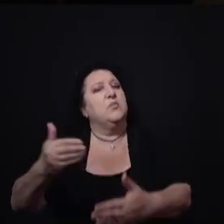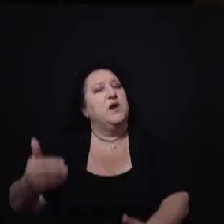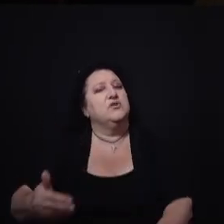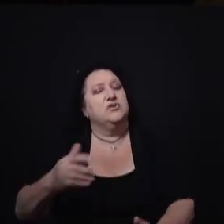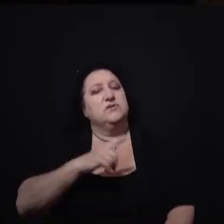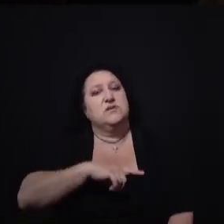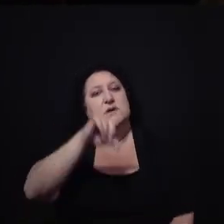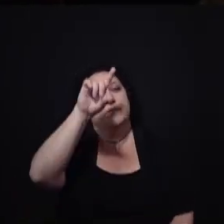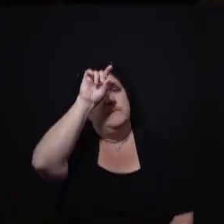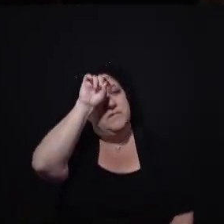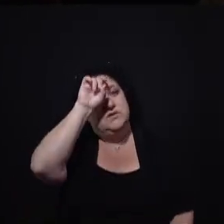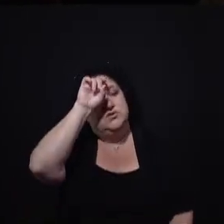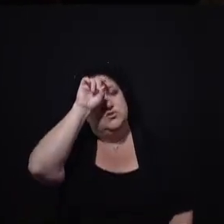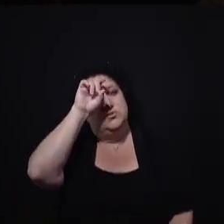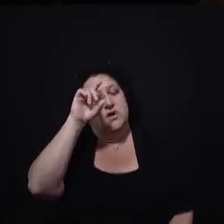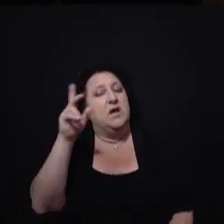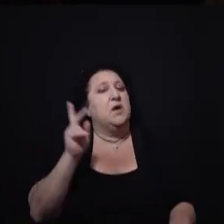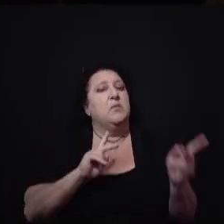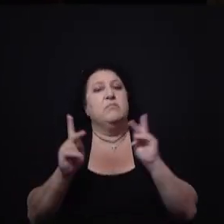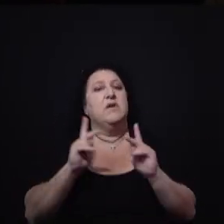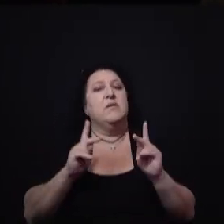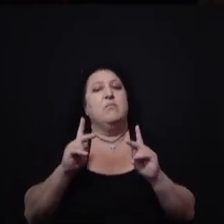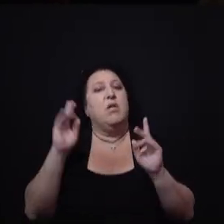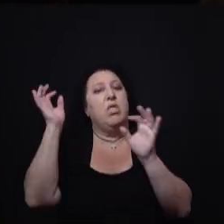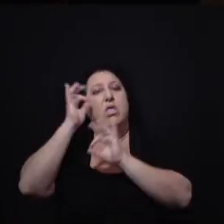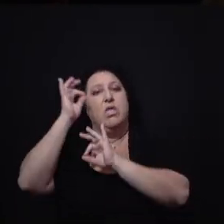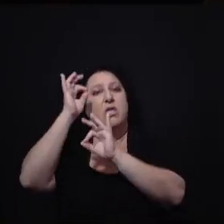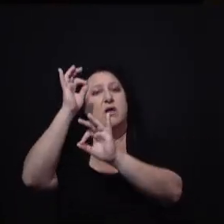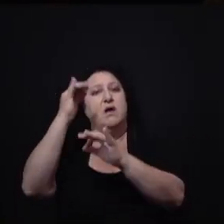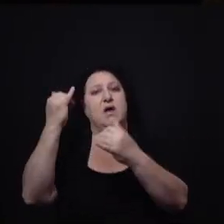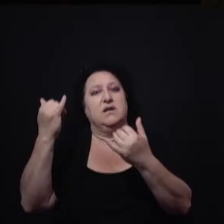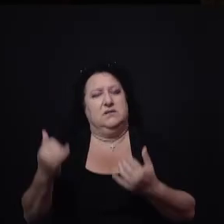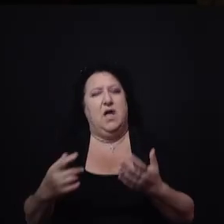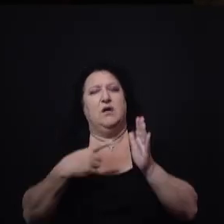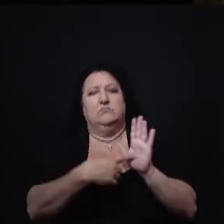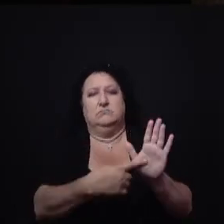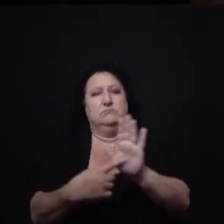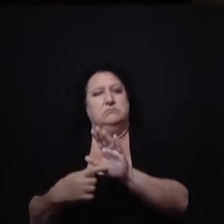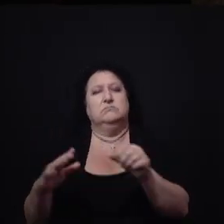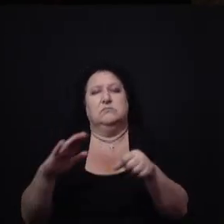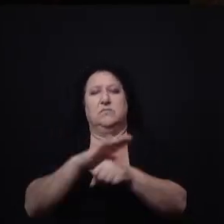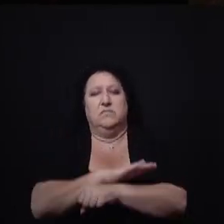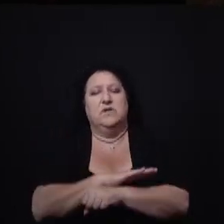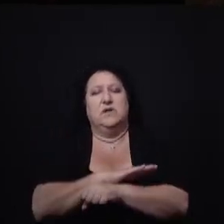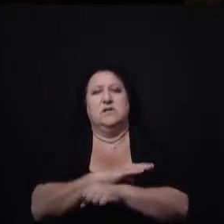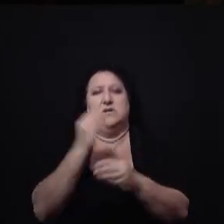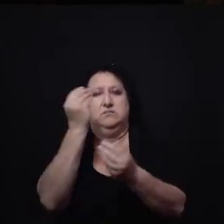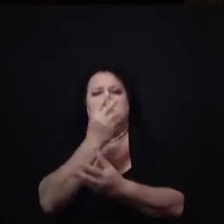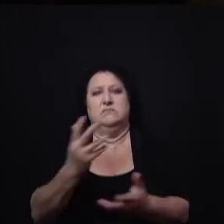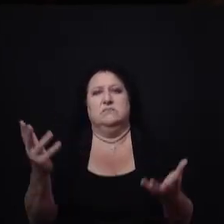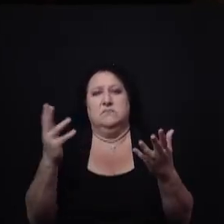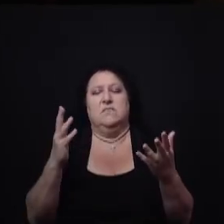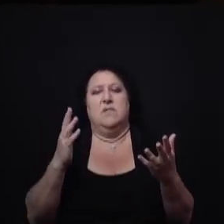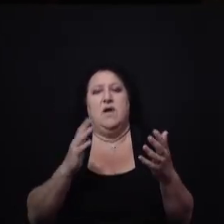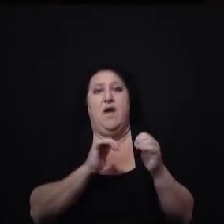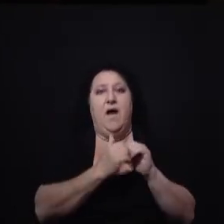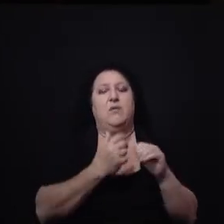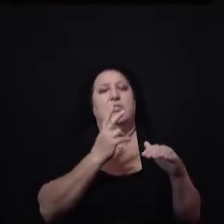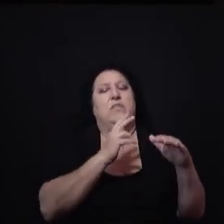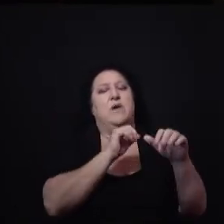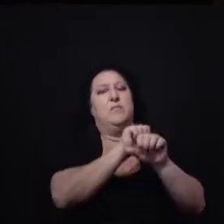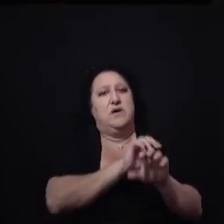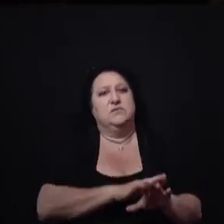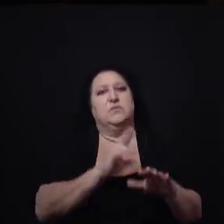known to humankind, as it has now been revealed to his holy apostles and prophets by the Spirit. That